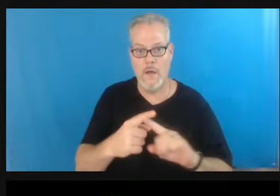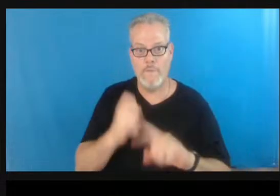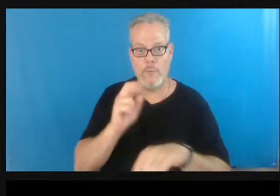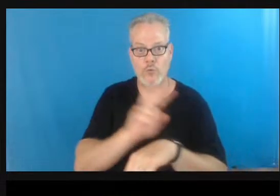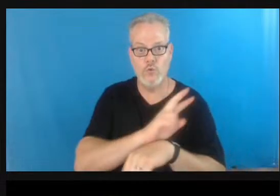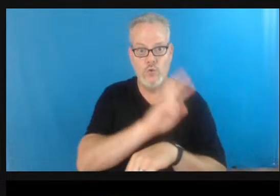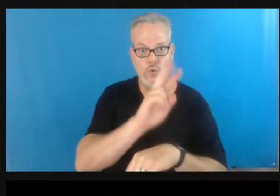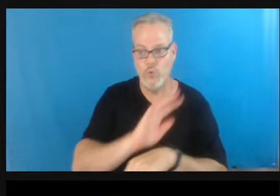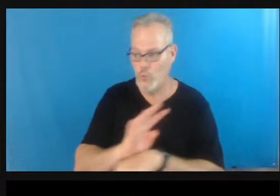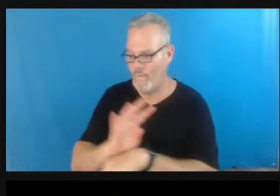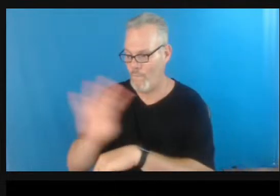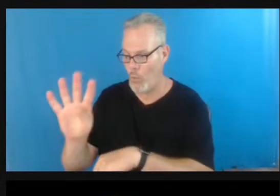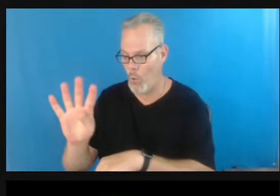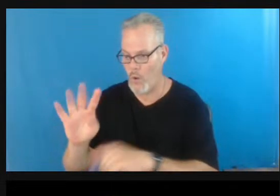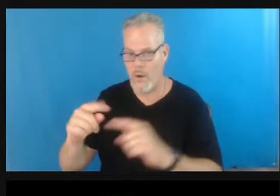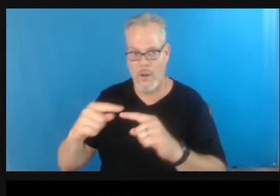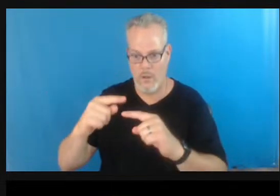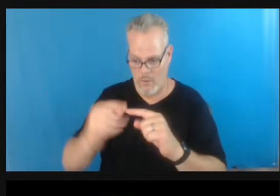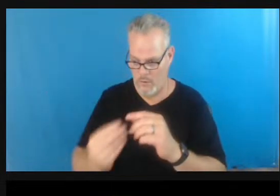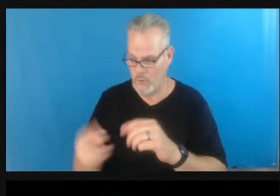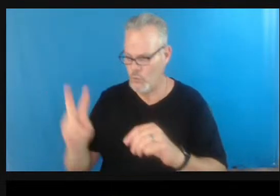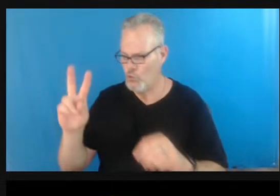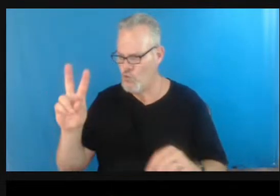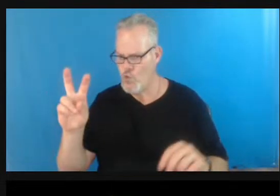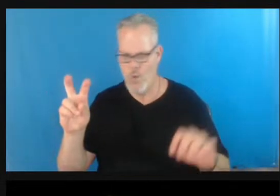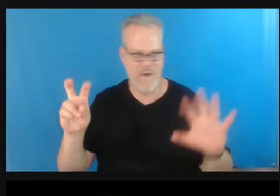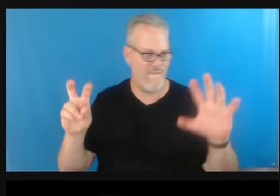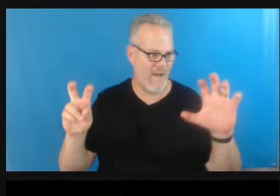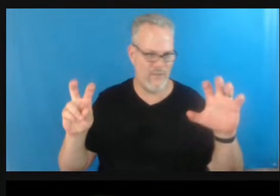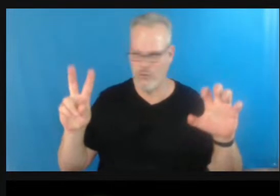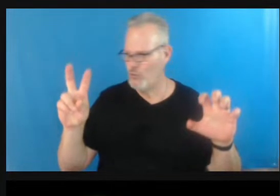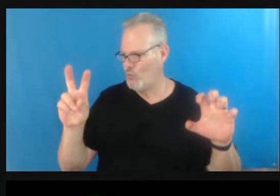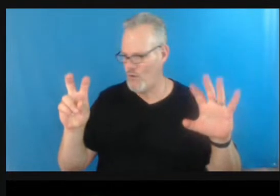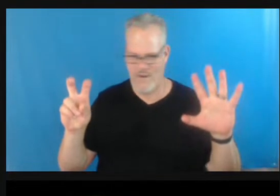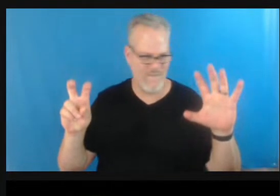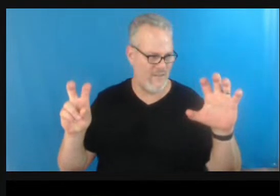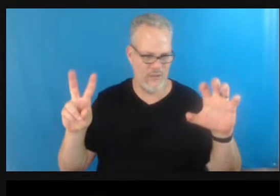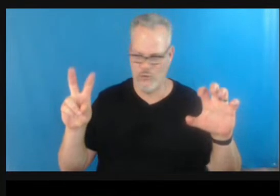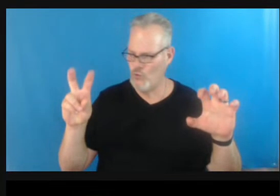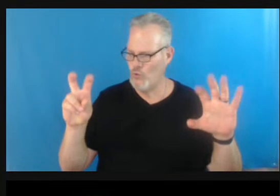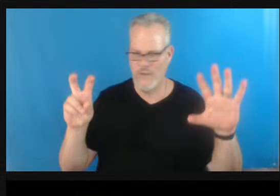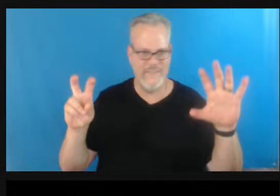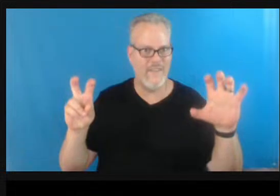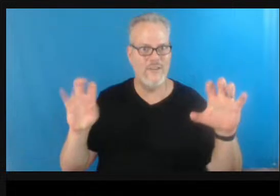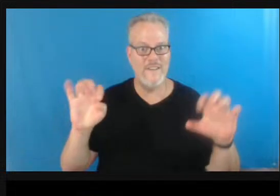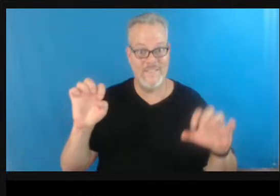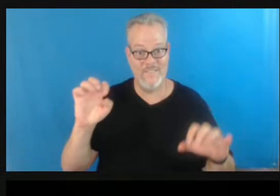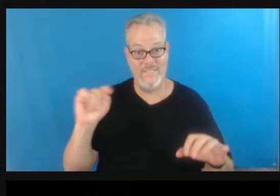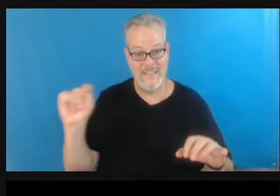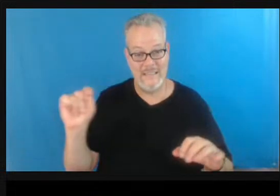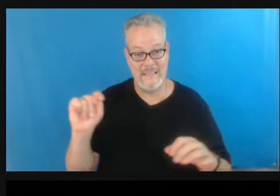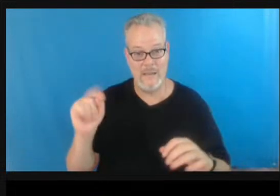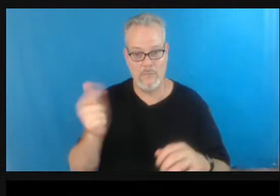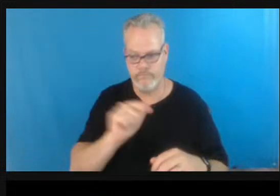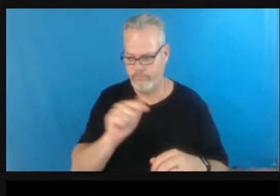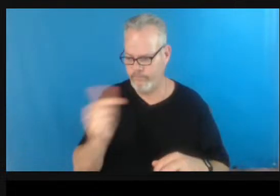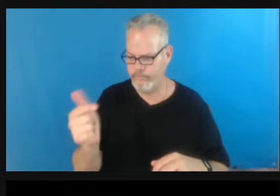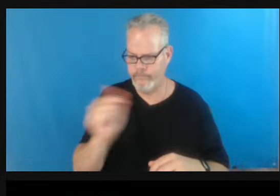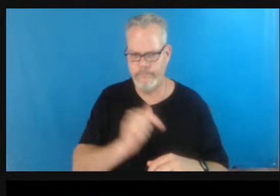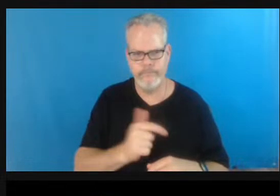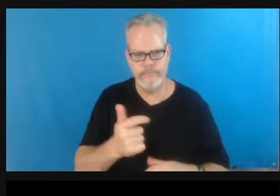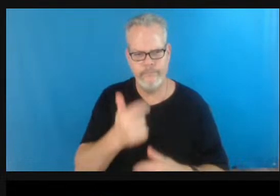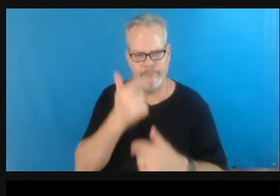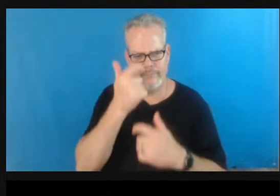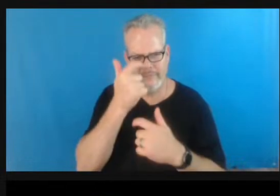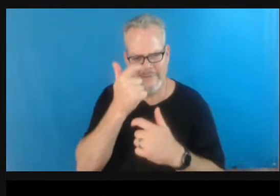between 200 and 500 feet over about 10-minute intervals, which is interesting to note there, with maximum fountain heights